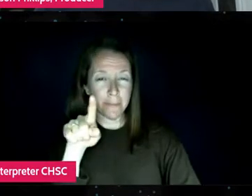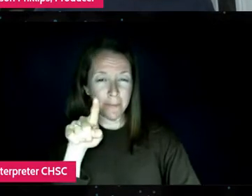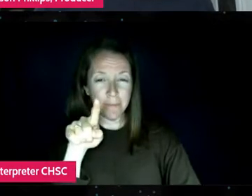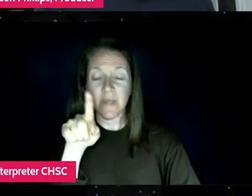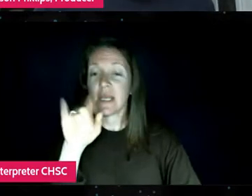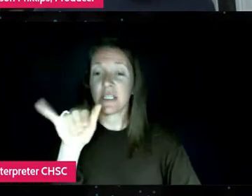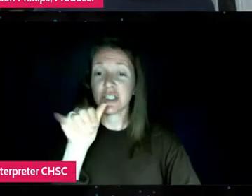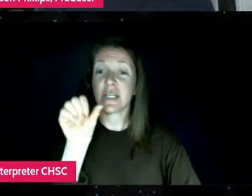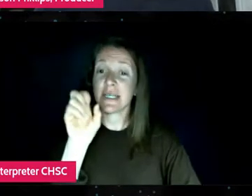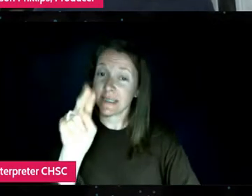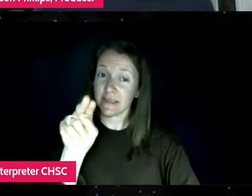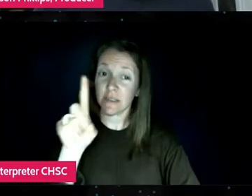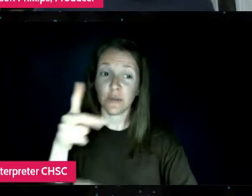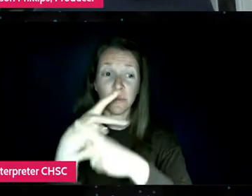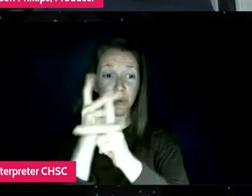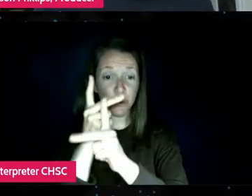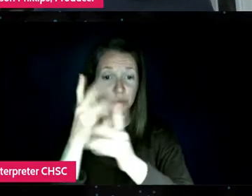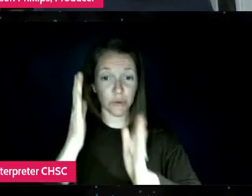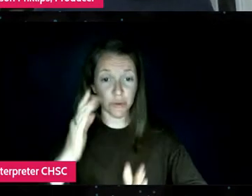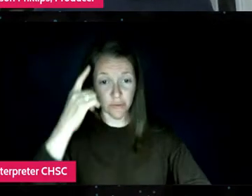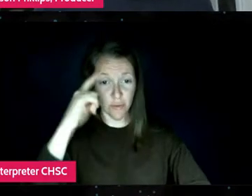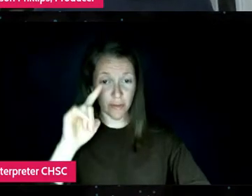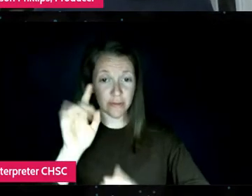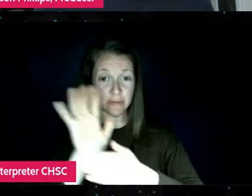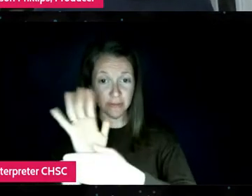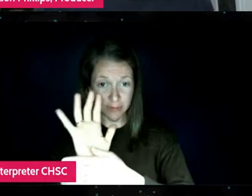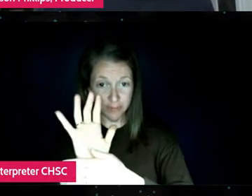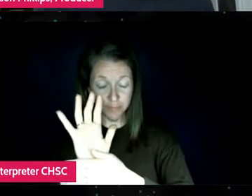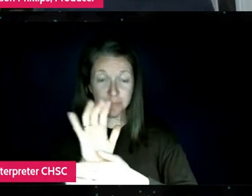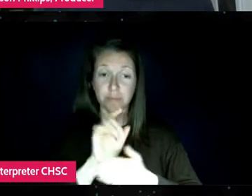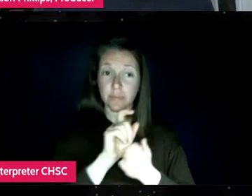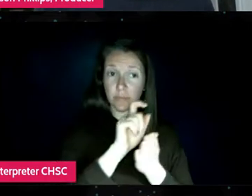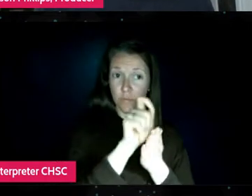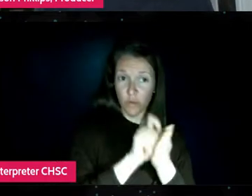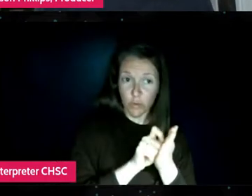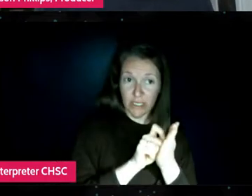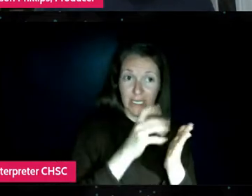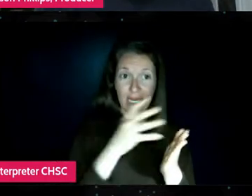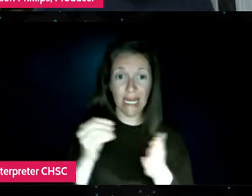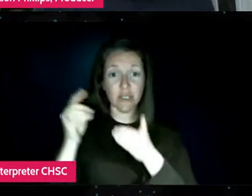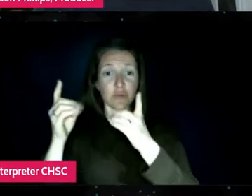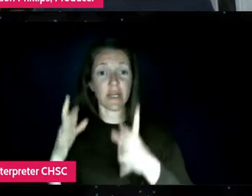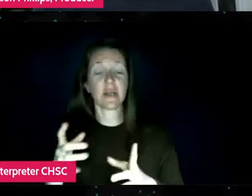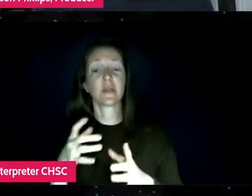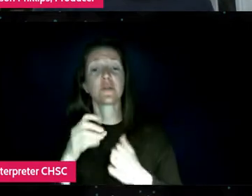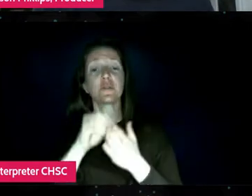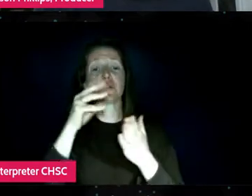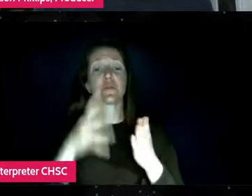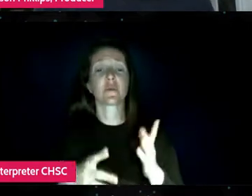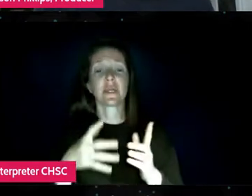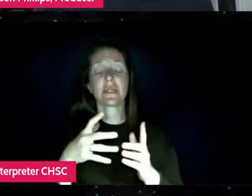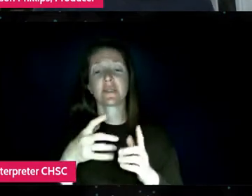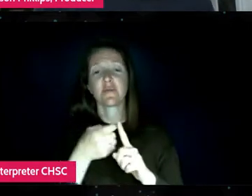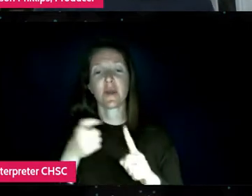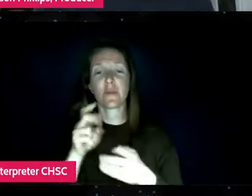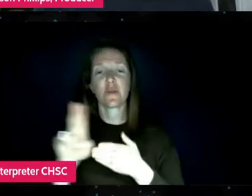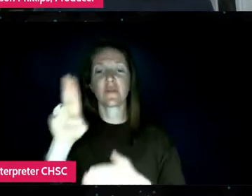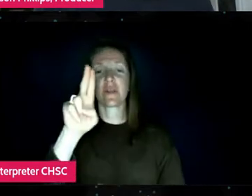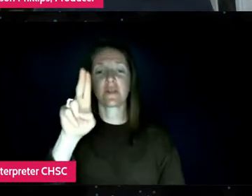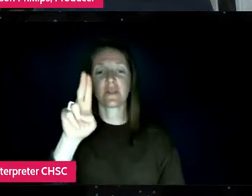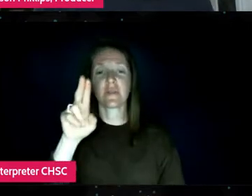Jason. You were the producer of the film, and it was written and directed by students from the University of Southern California